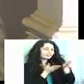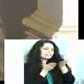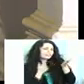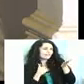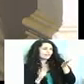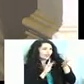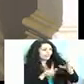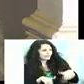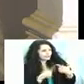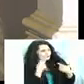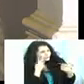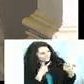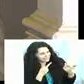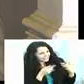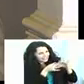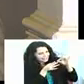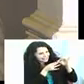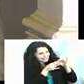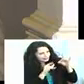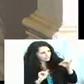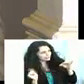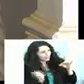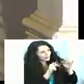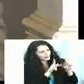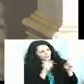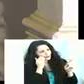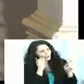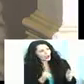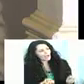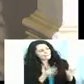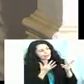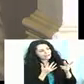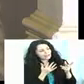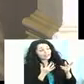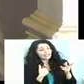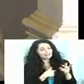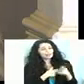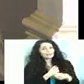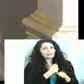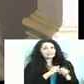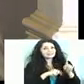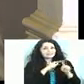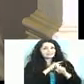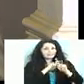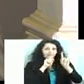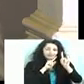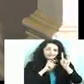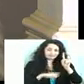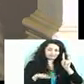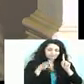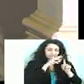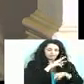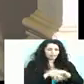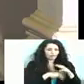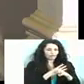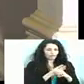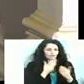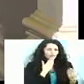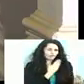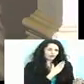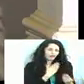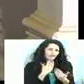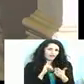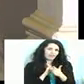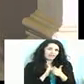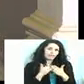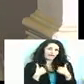it, see the testimony, and just know how much you're making a difference in the lives of people around the world globally. We are so grateful that we